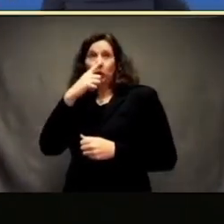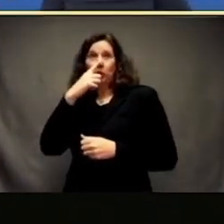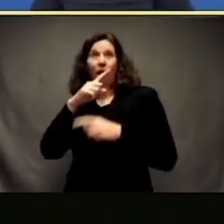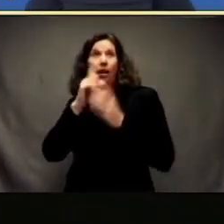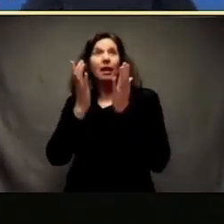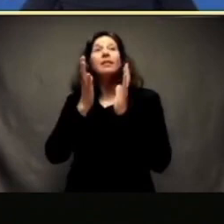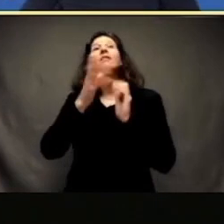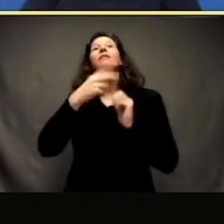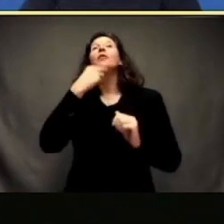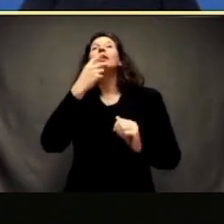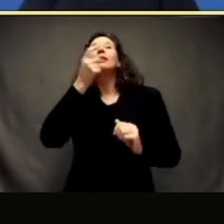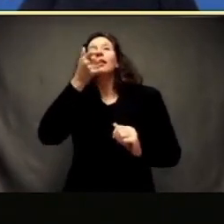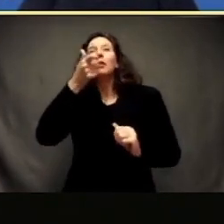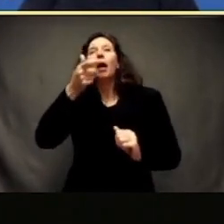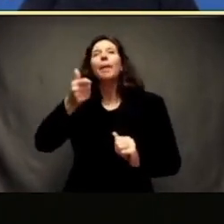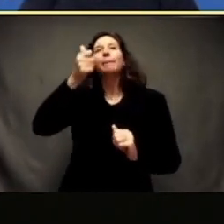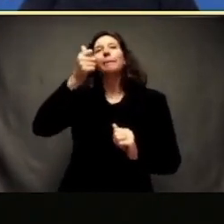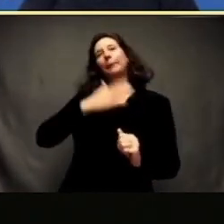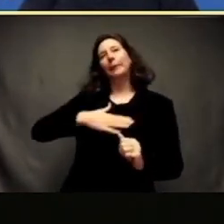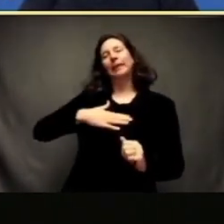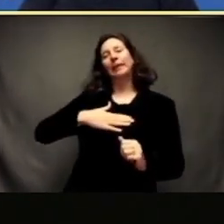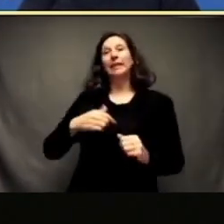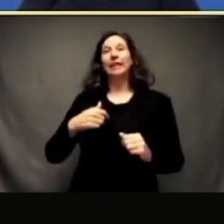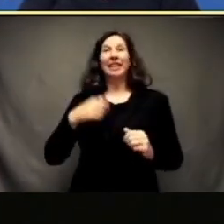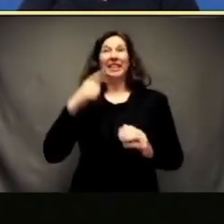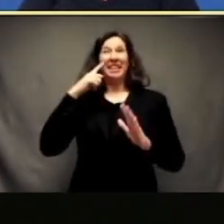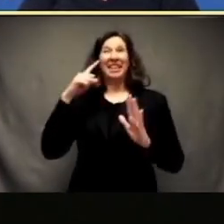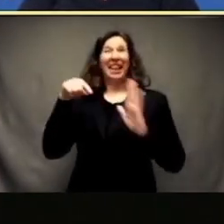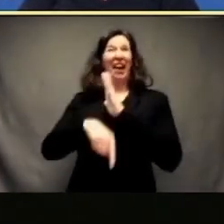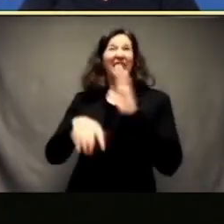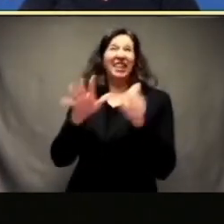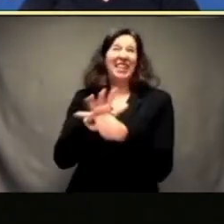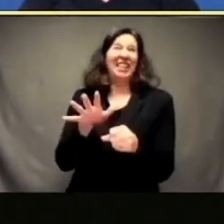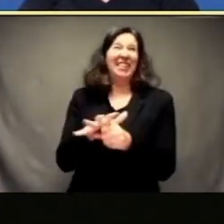to hear. Okay. Is this loud enough?